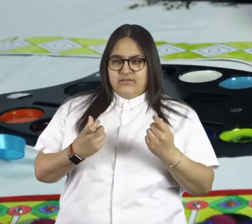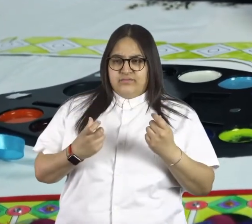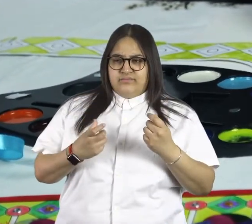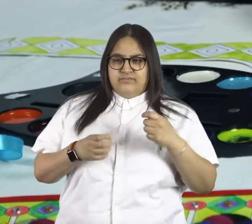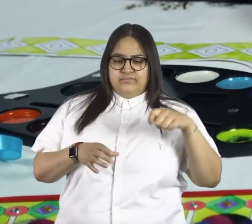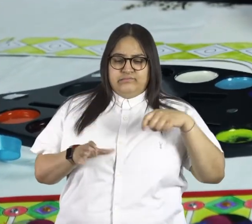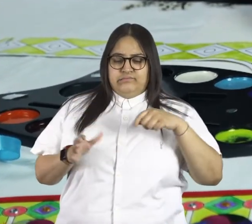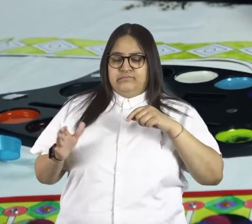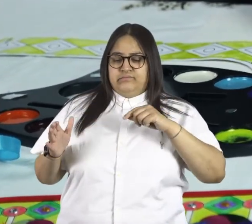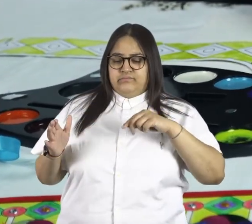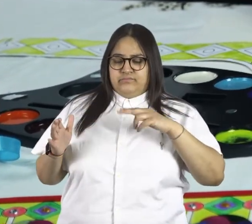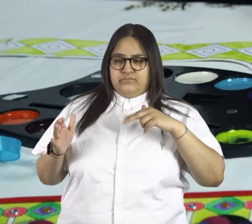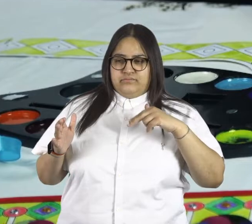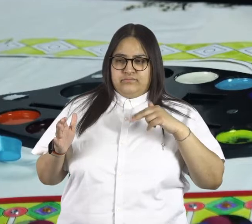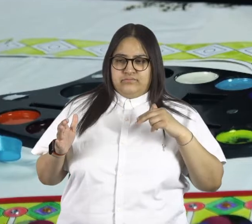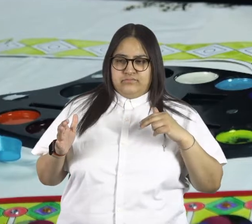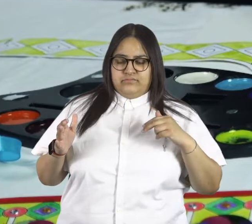apply